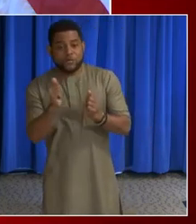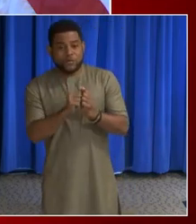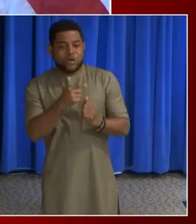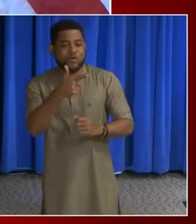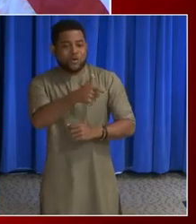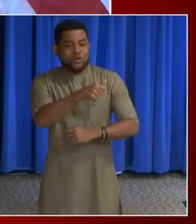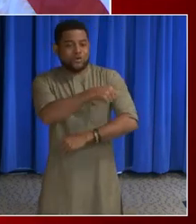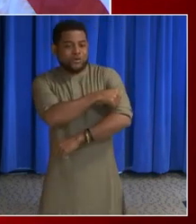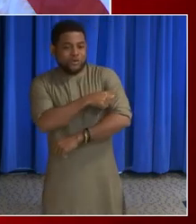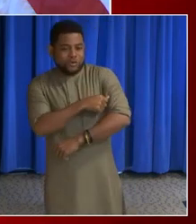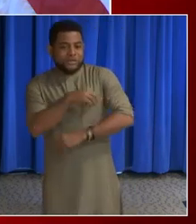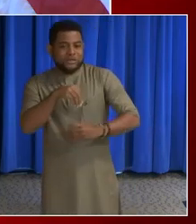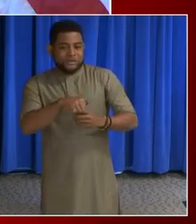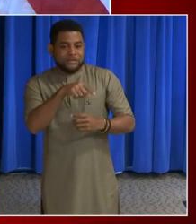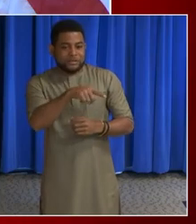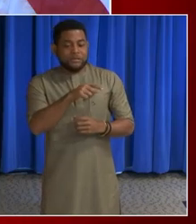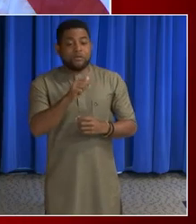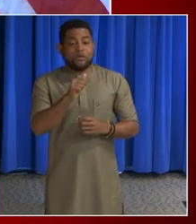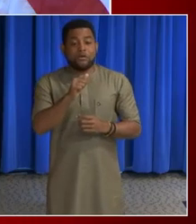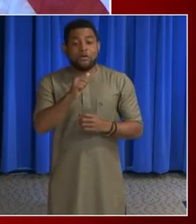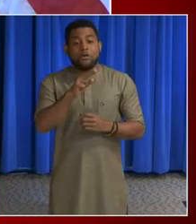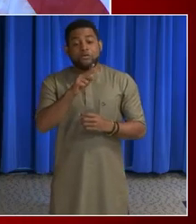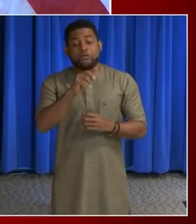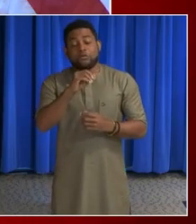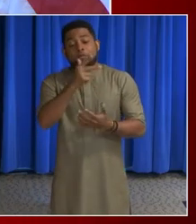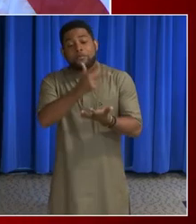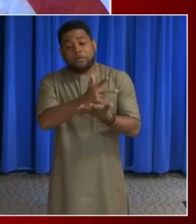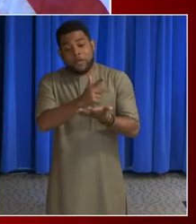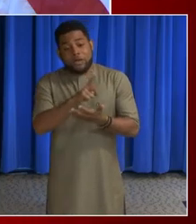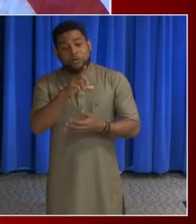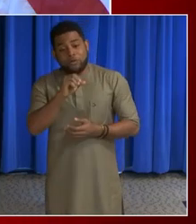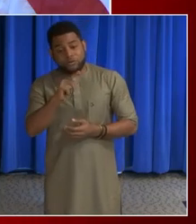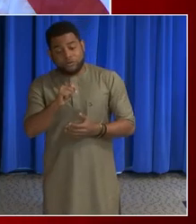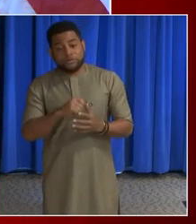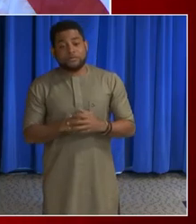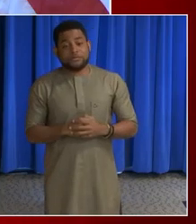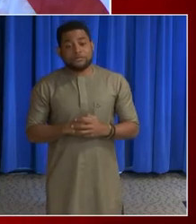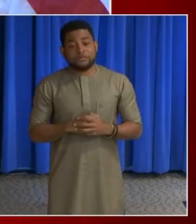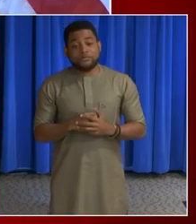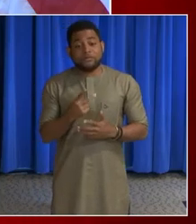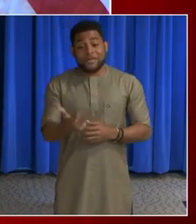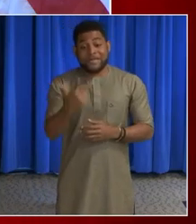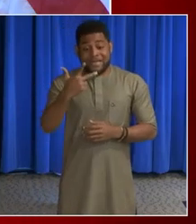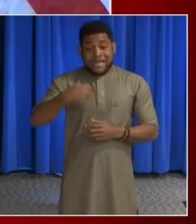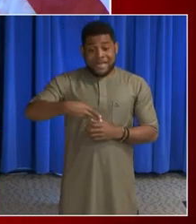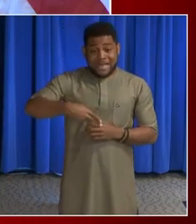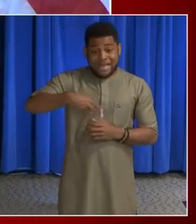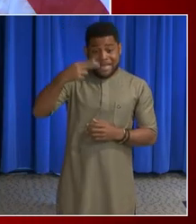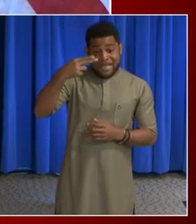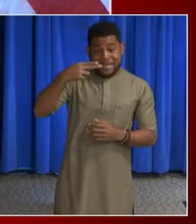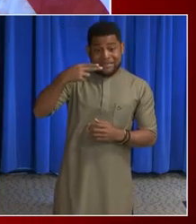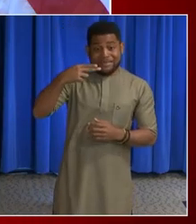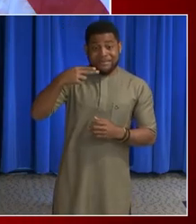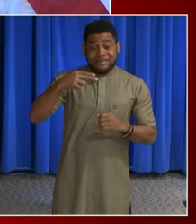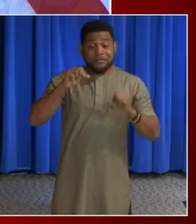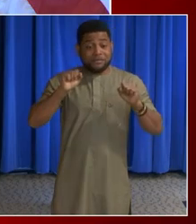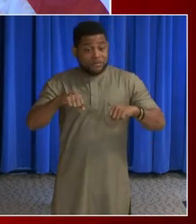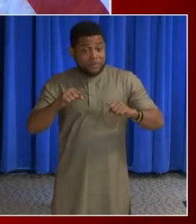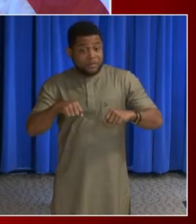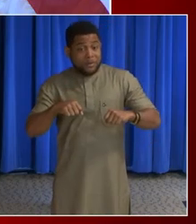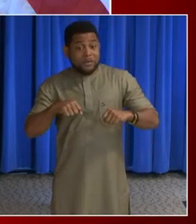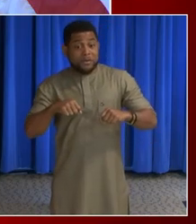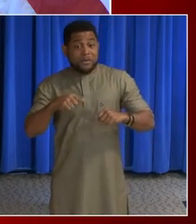lot. Ultimately, three high-capacity loaded firearms were found on the